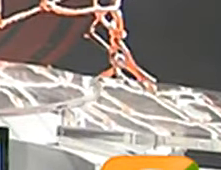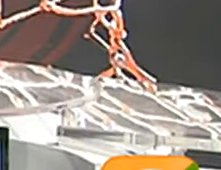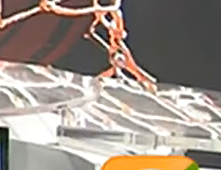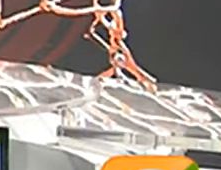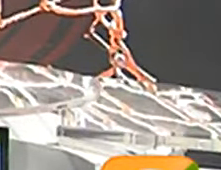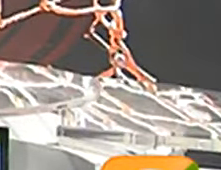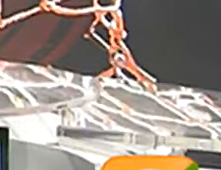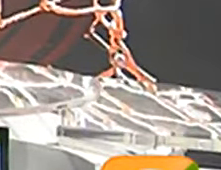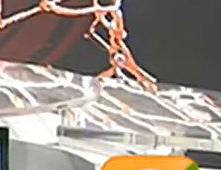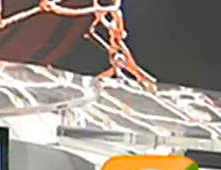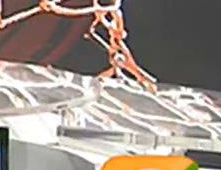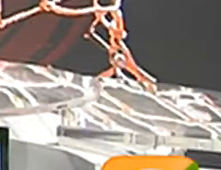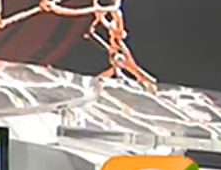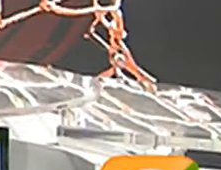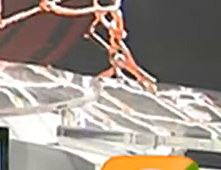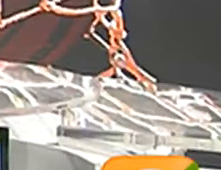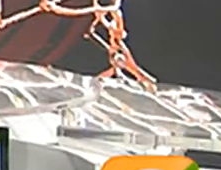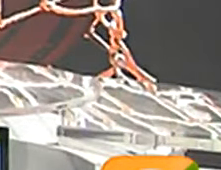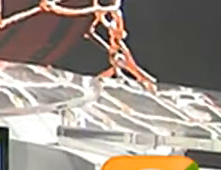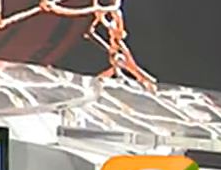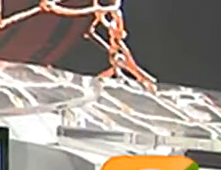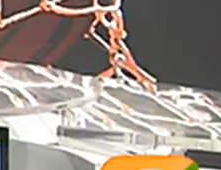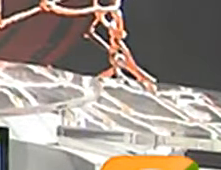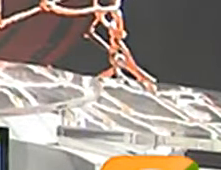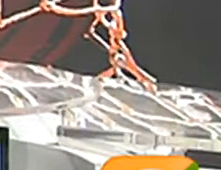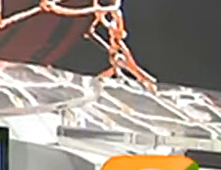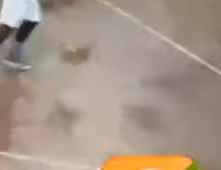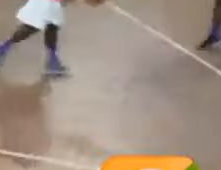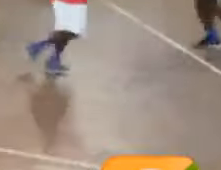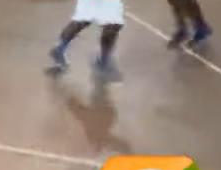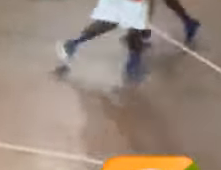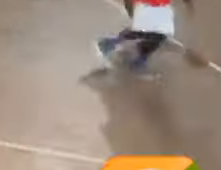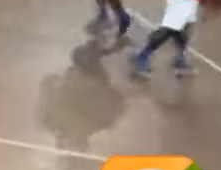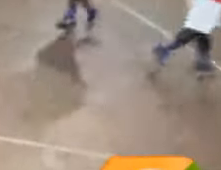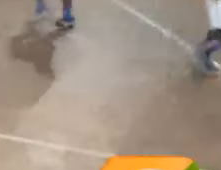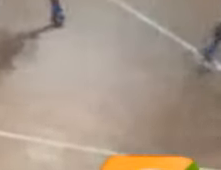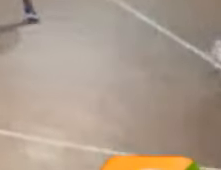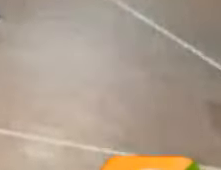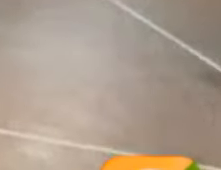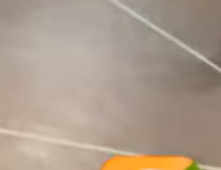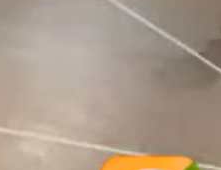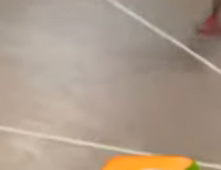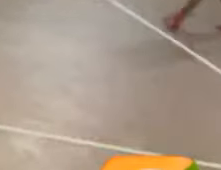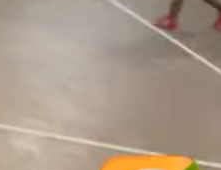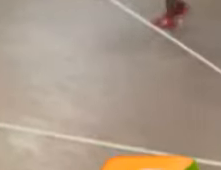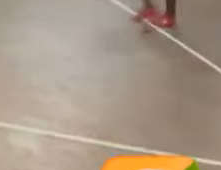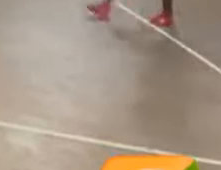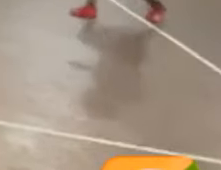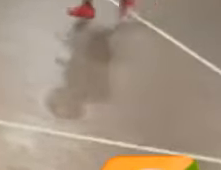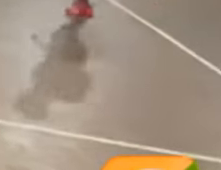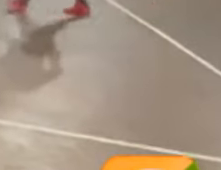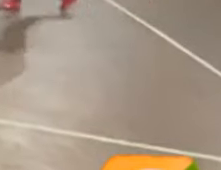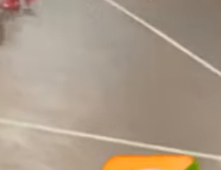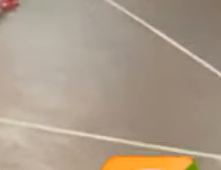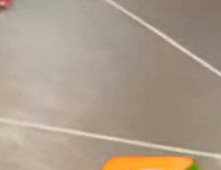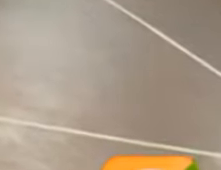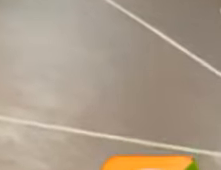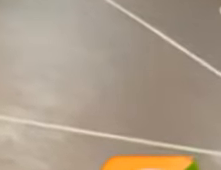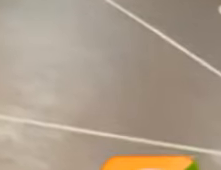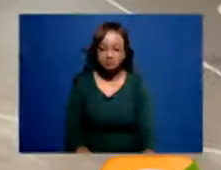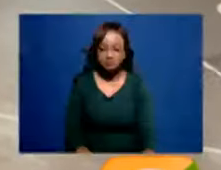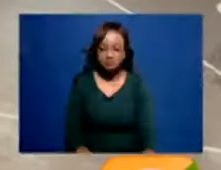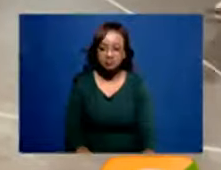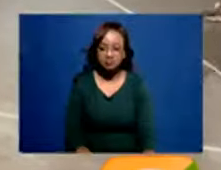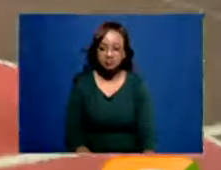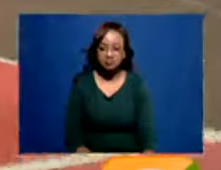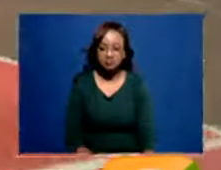Basketball Qualifiers on the 19th of February. The Morans have 16 players in non-residential camp from the 20 called up 3 weeks